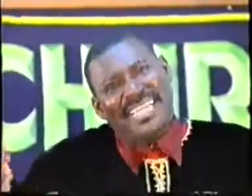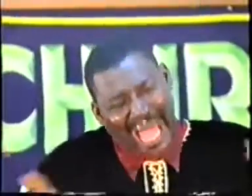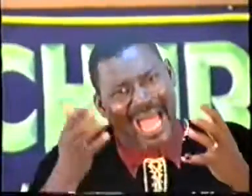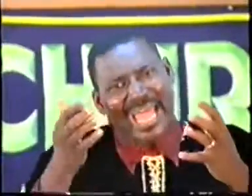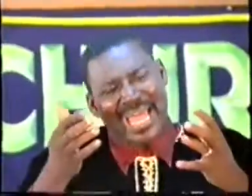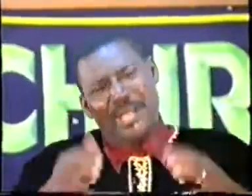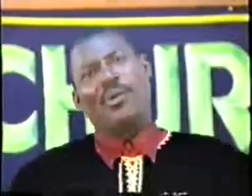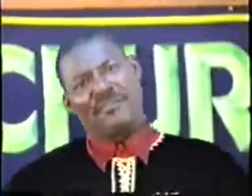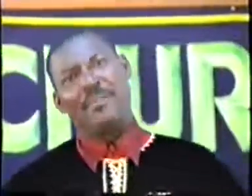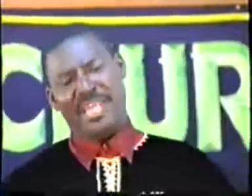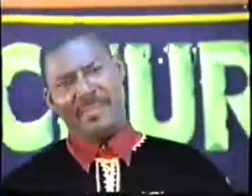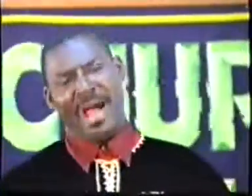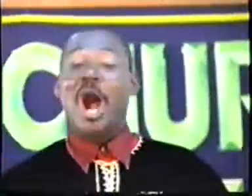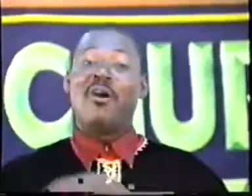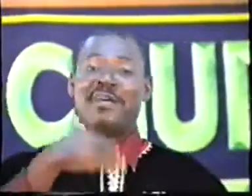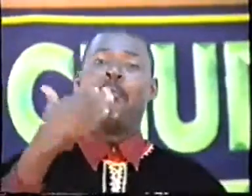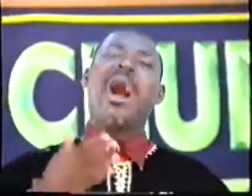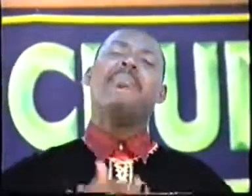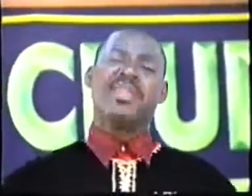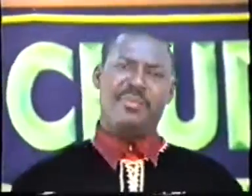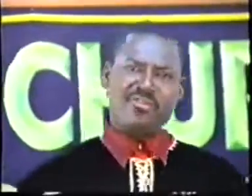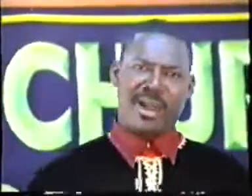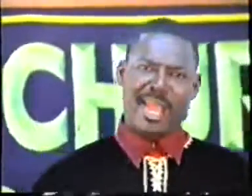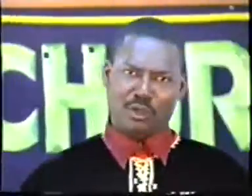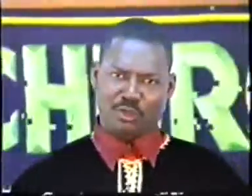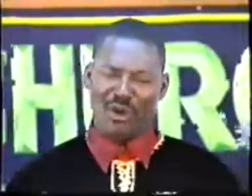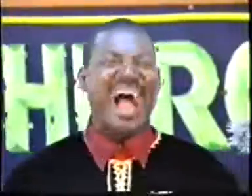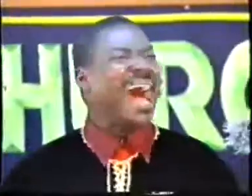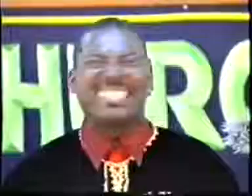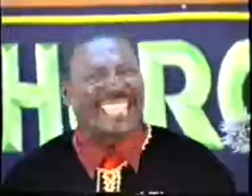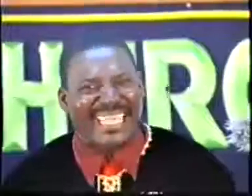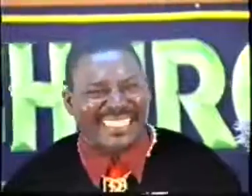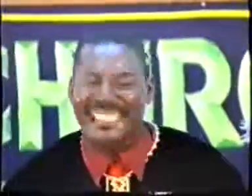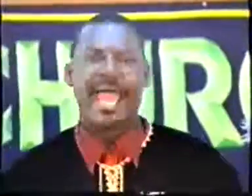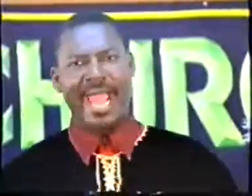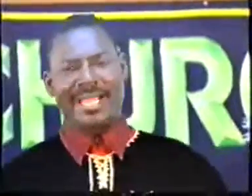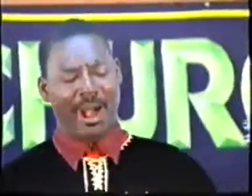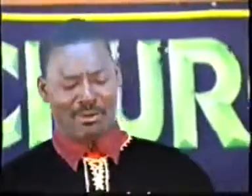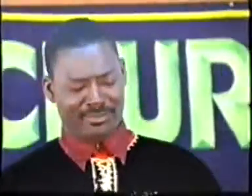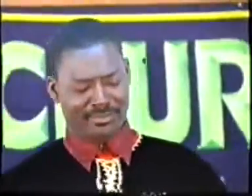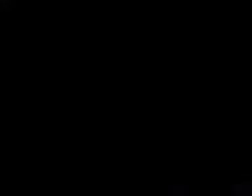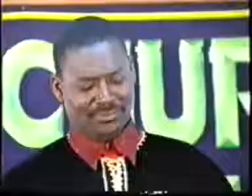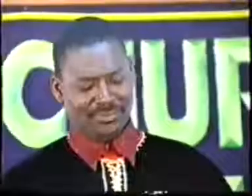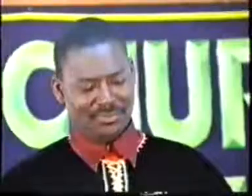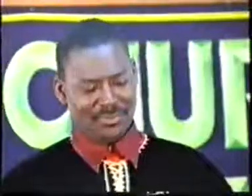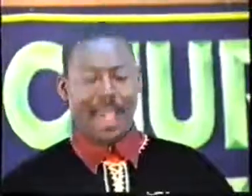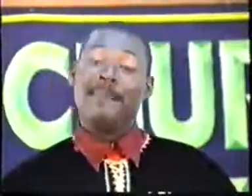the Sika, and the Hunan from Niama, on Pamua, and Majamia Juma and Koso. Ah, tight and couple.